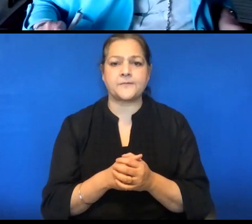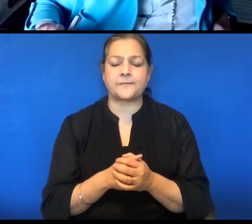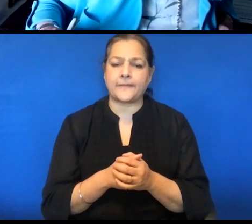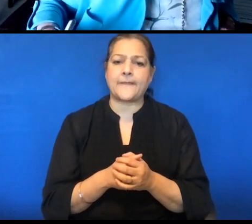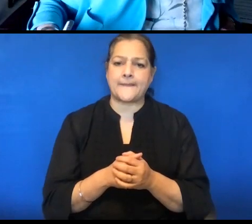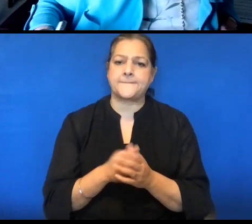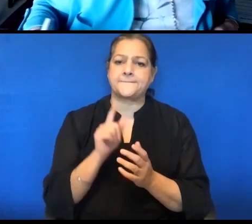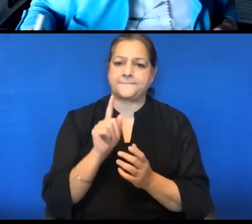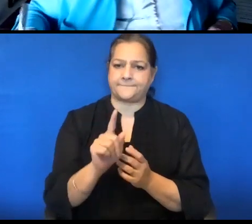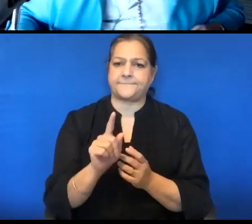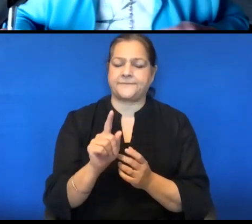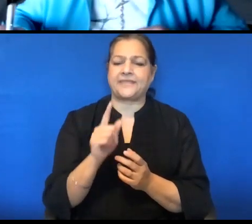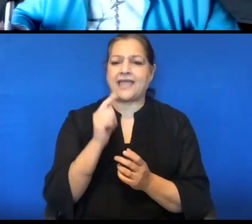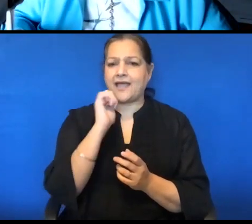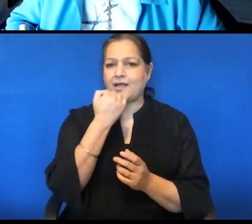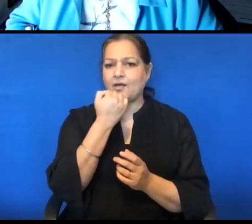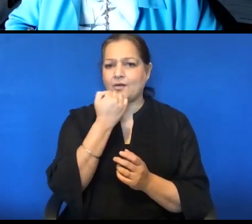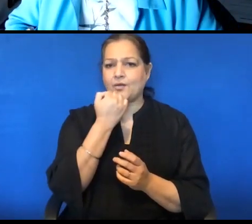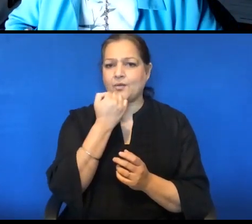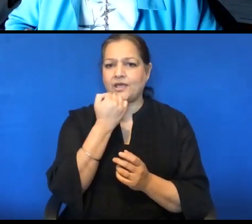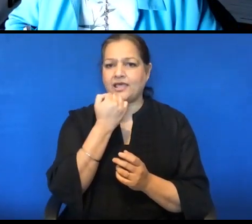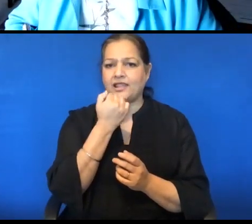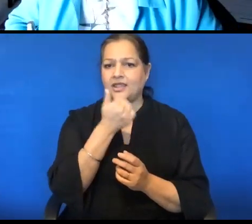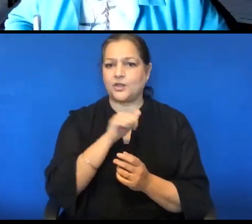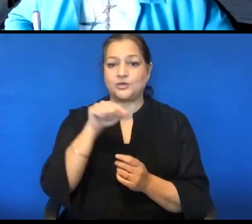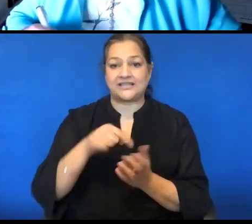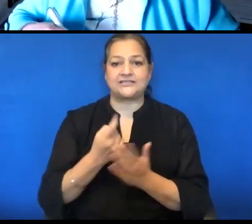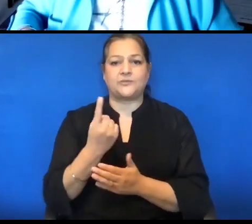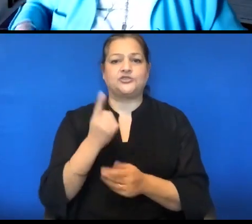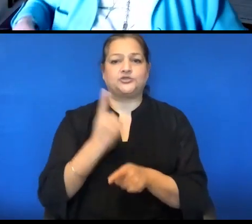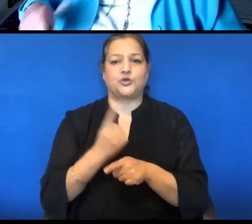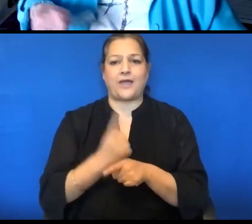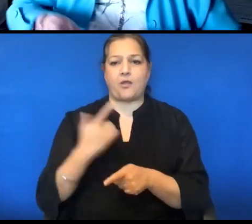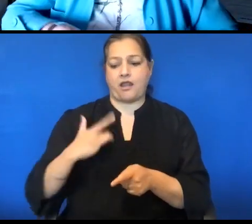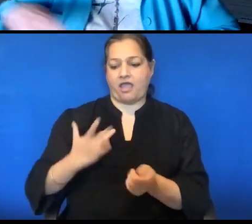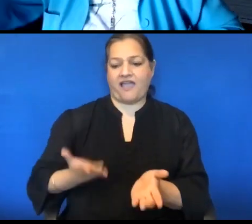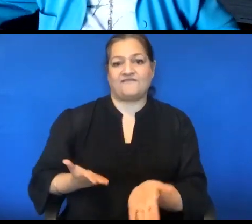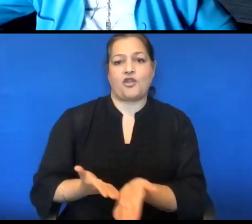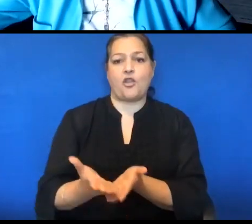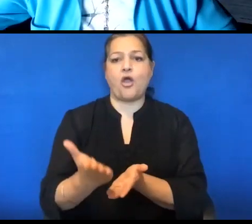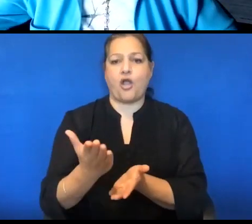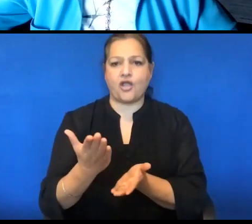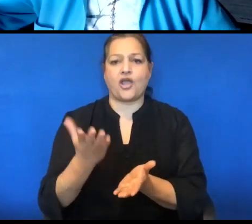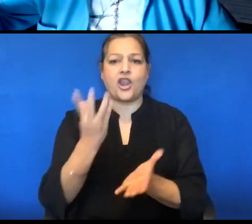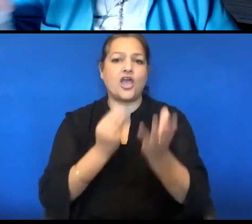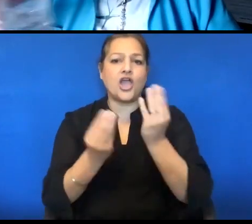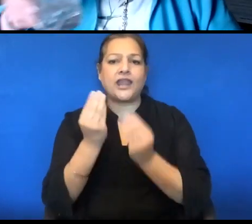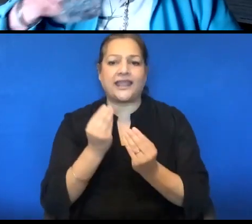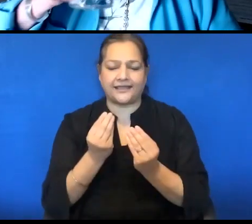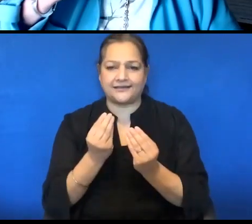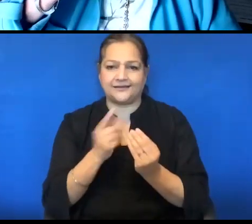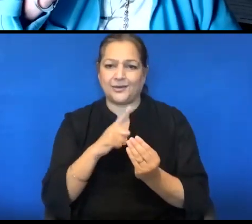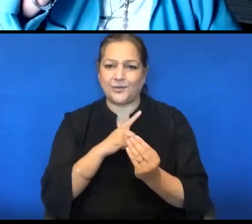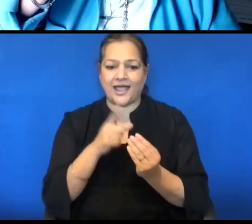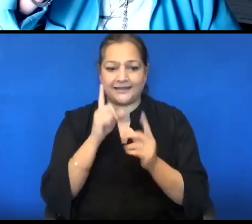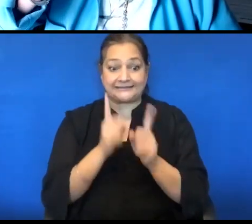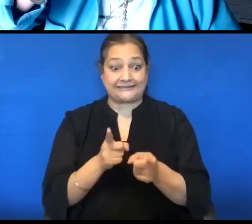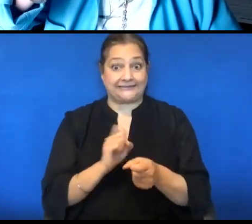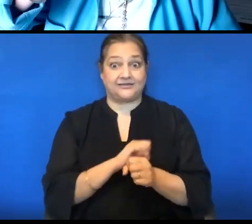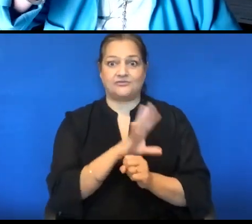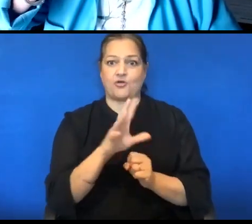take this to use an opportunity to talk about lifelong learning, because what we're seeing with coronavirus is